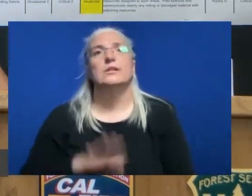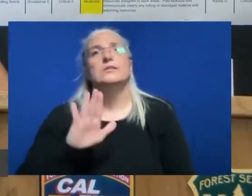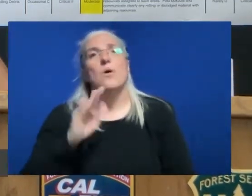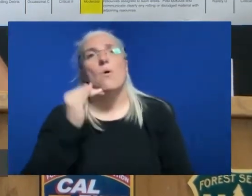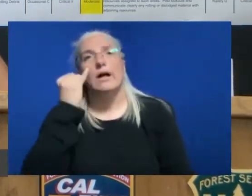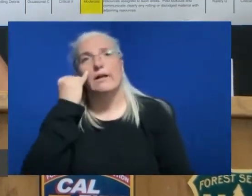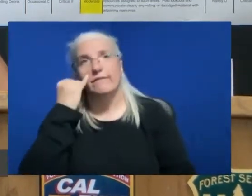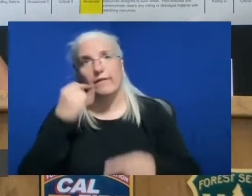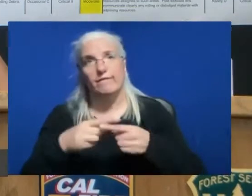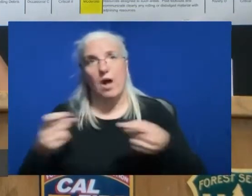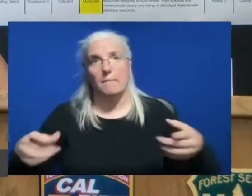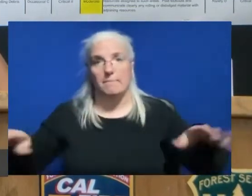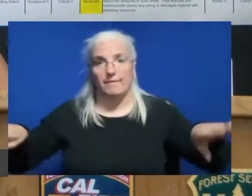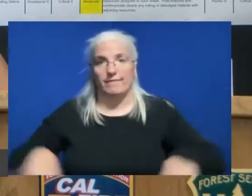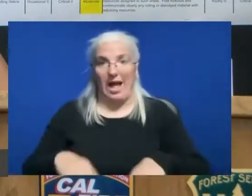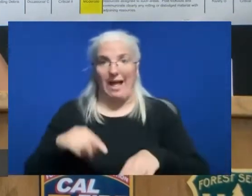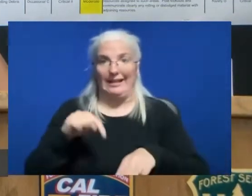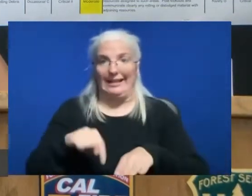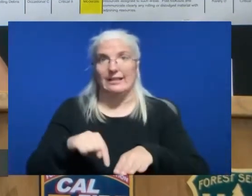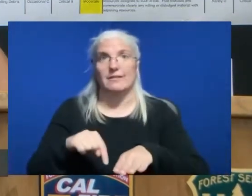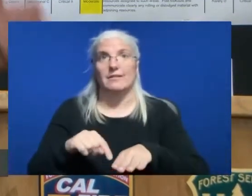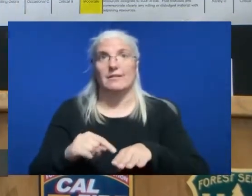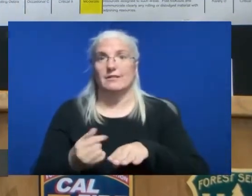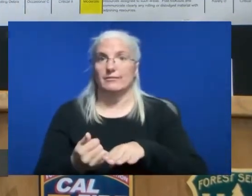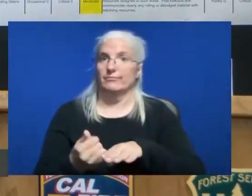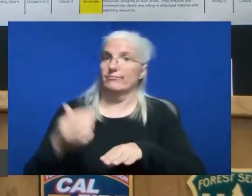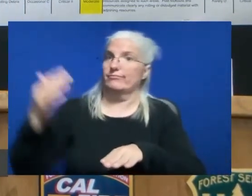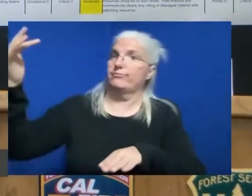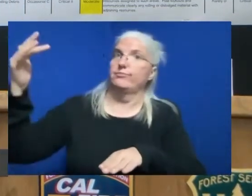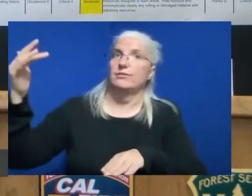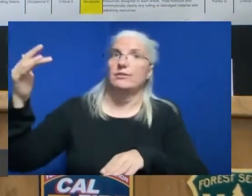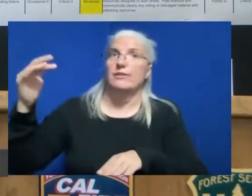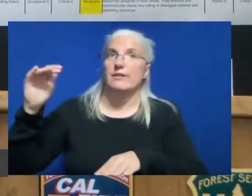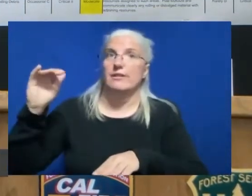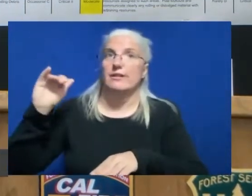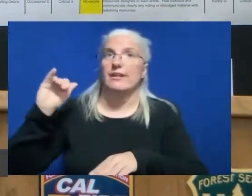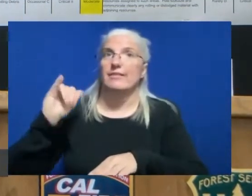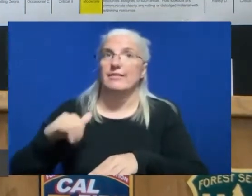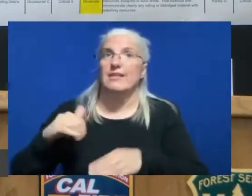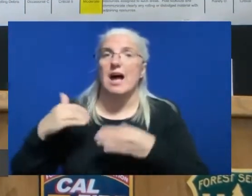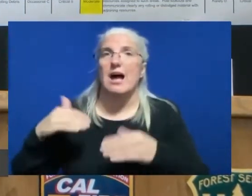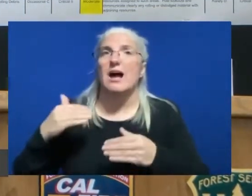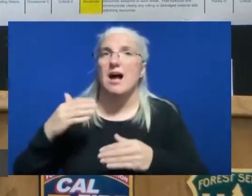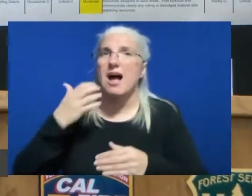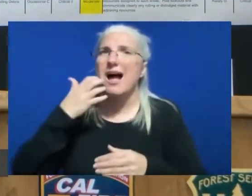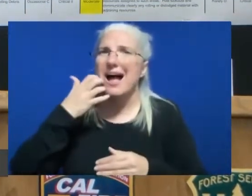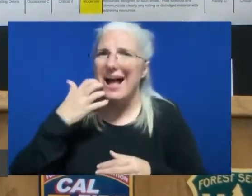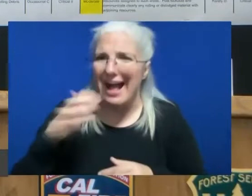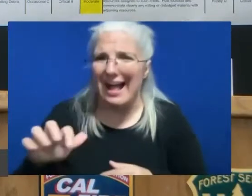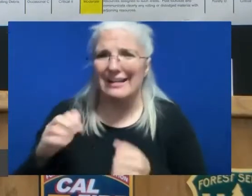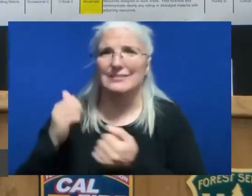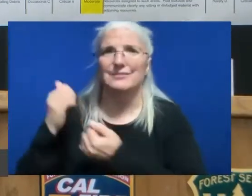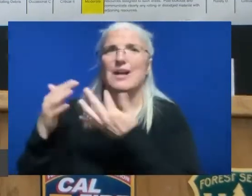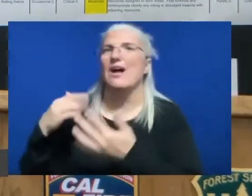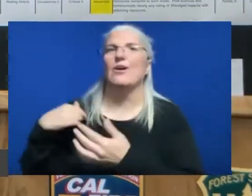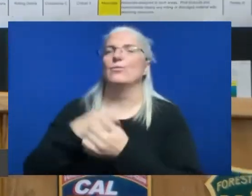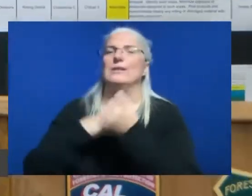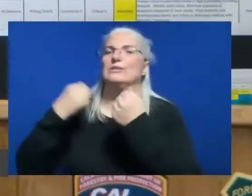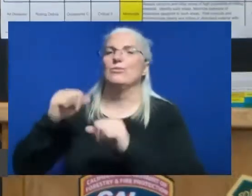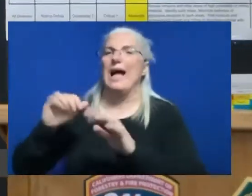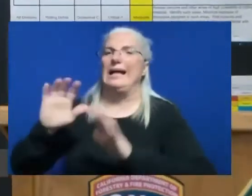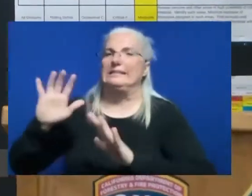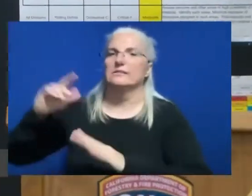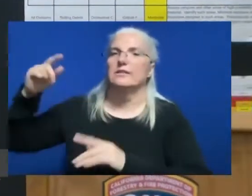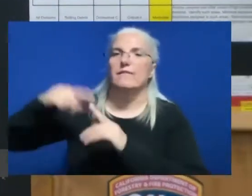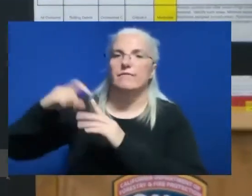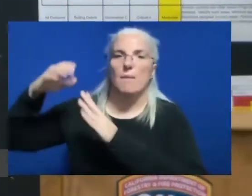So whenever possible, we will try to bring fire from top down and slowly back it down. If you're curious what I mean about backing